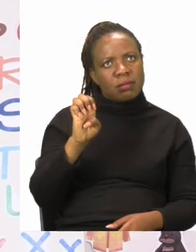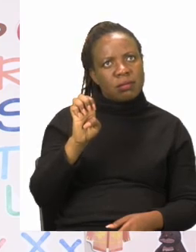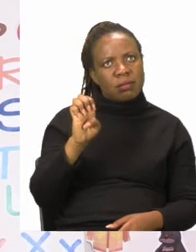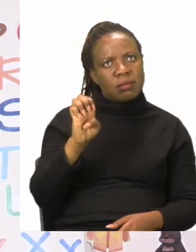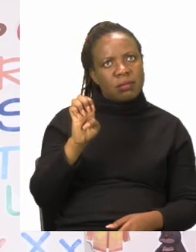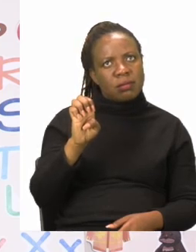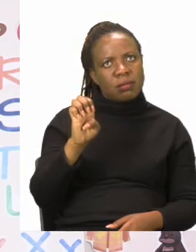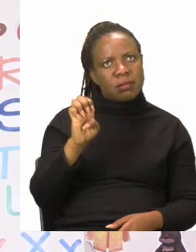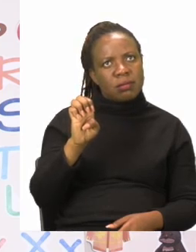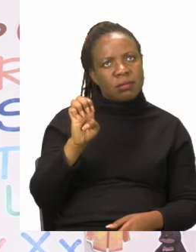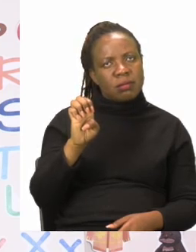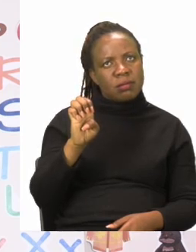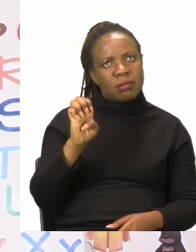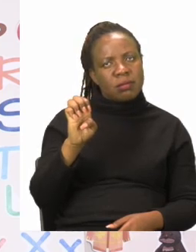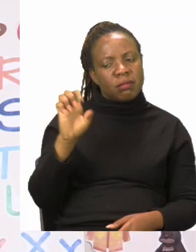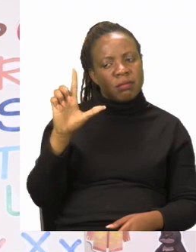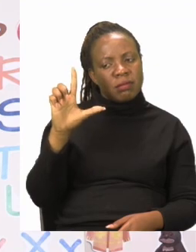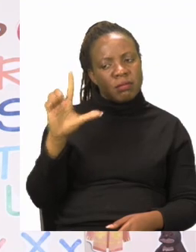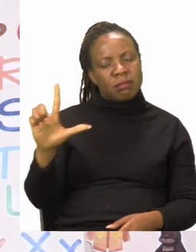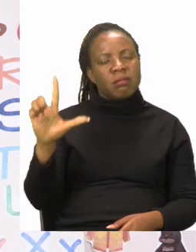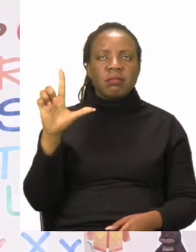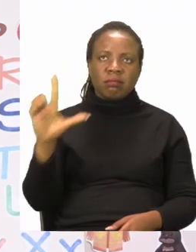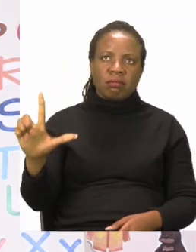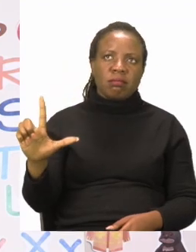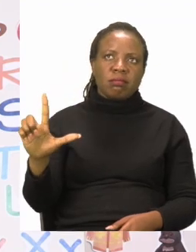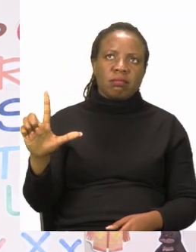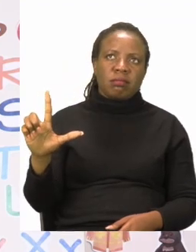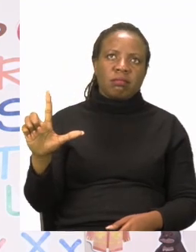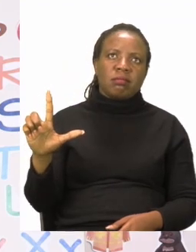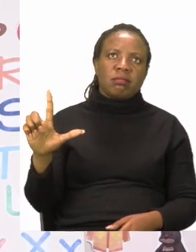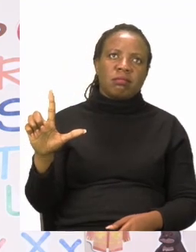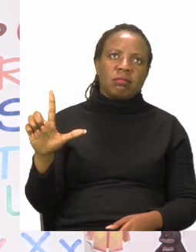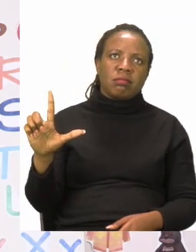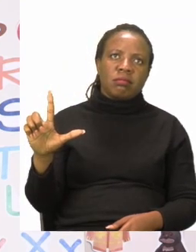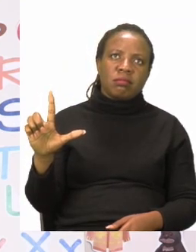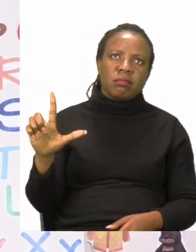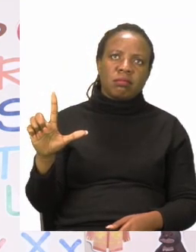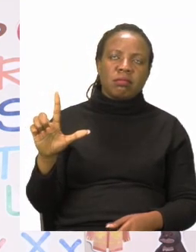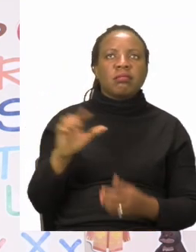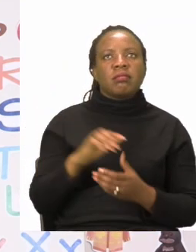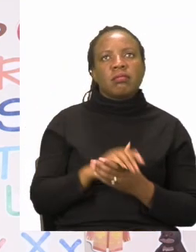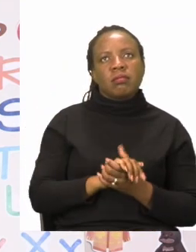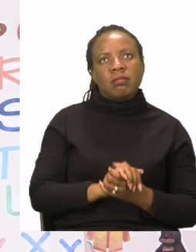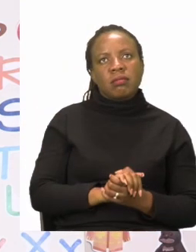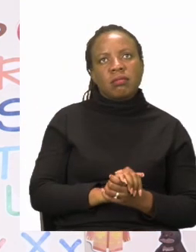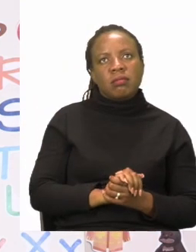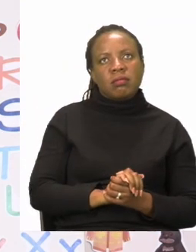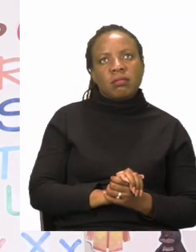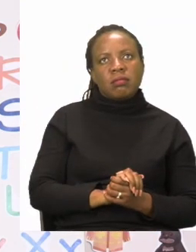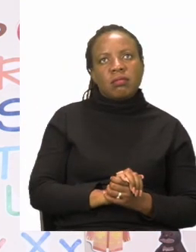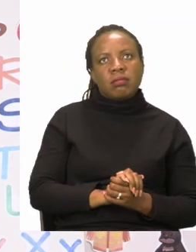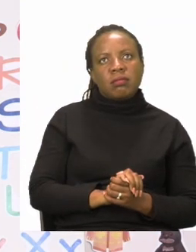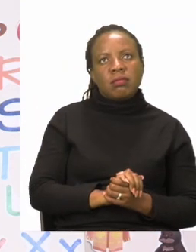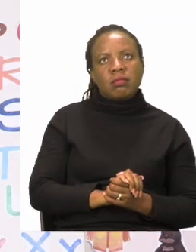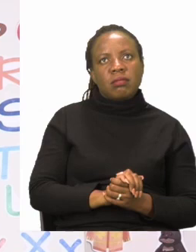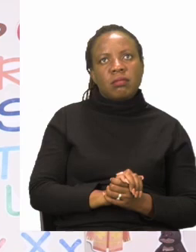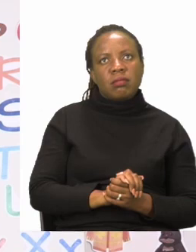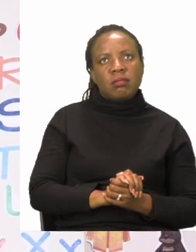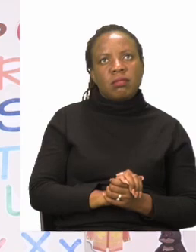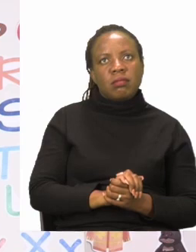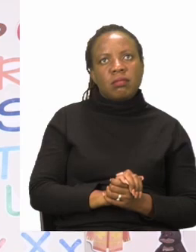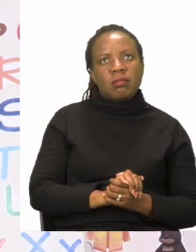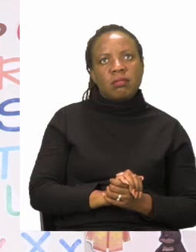we also have our two L's that we need for the end of the